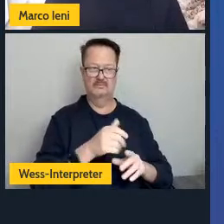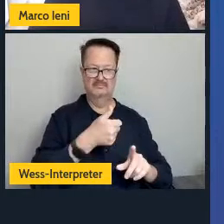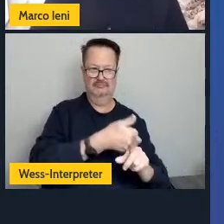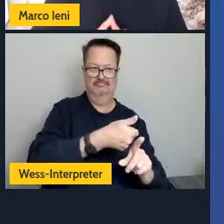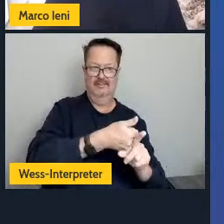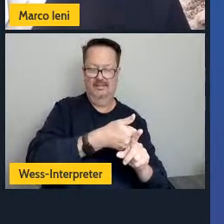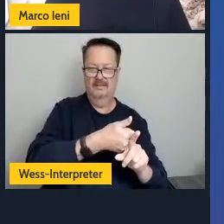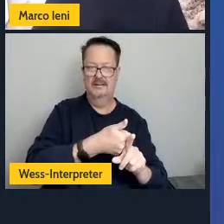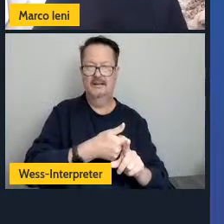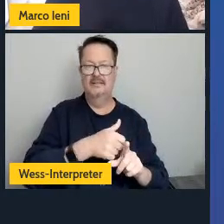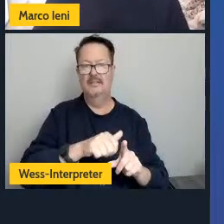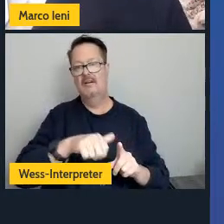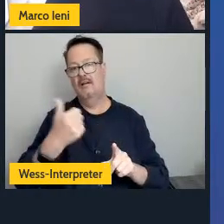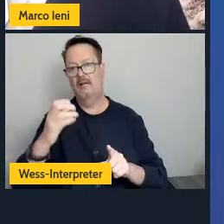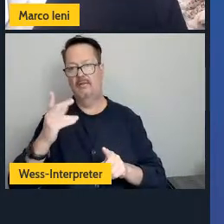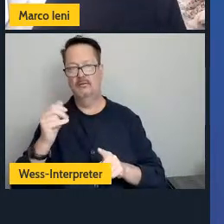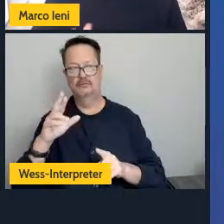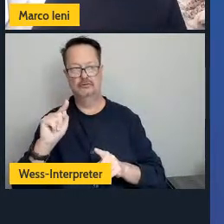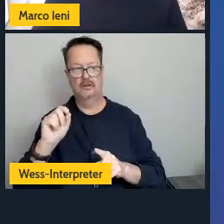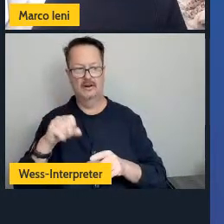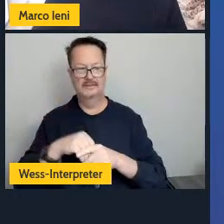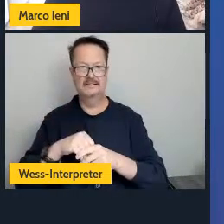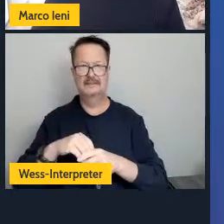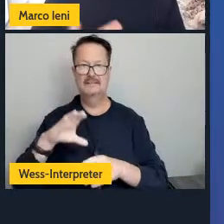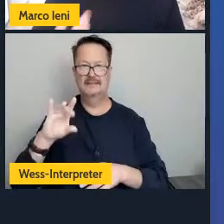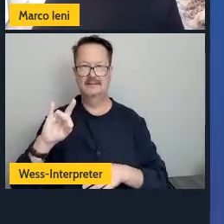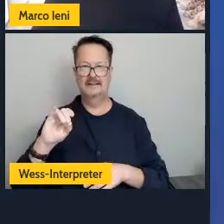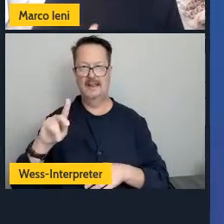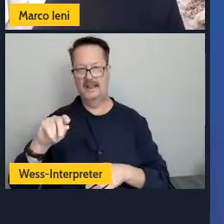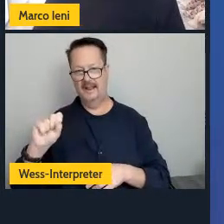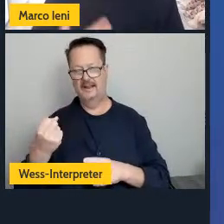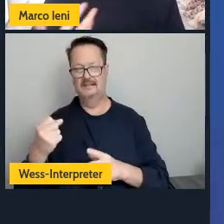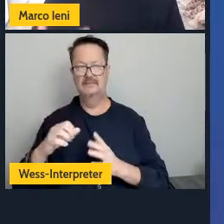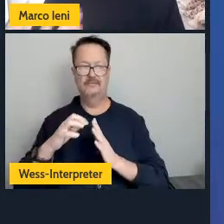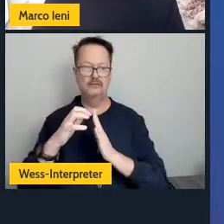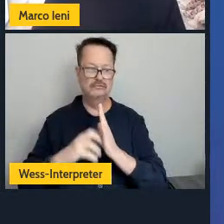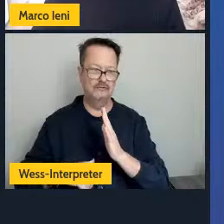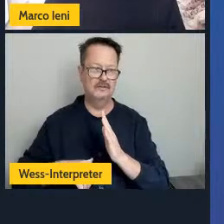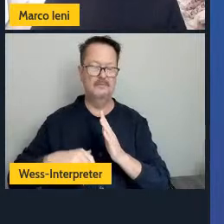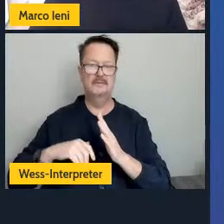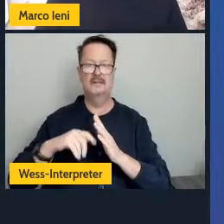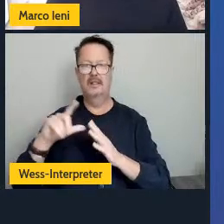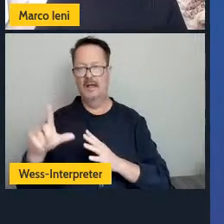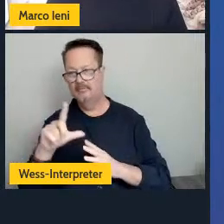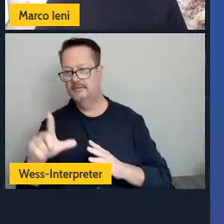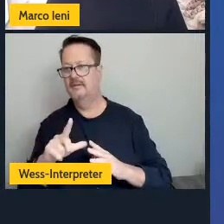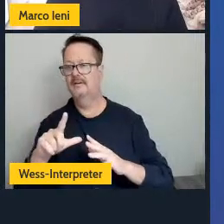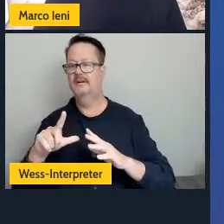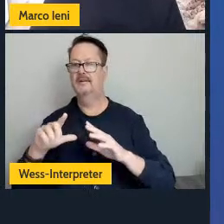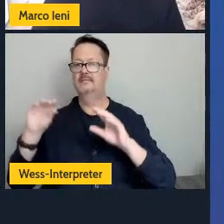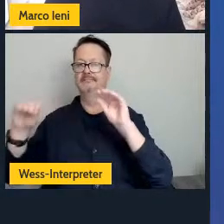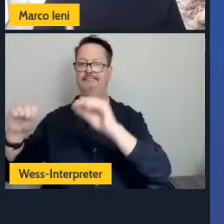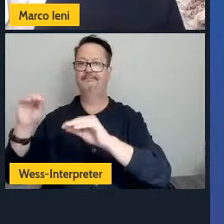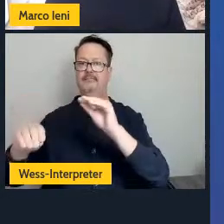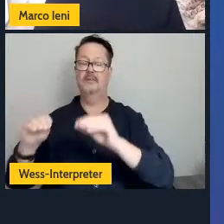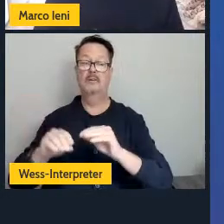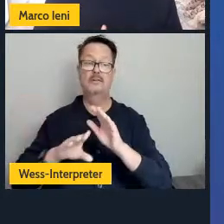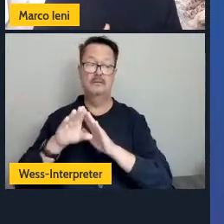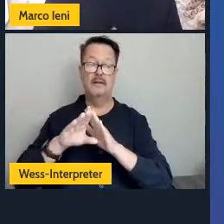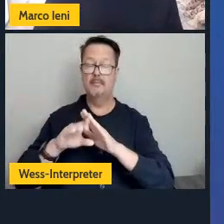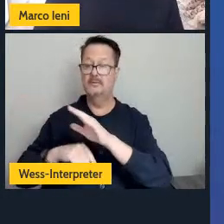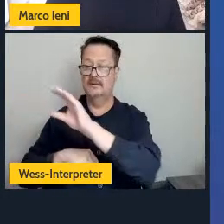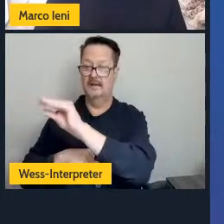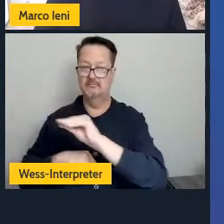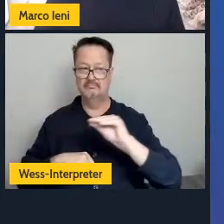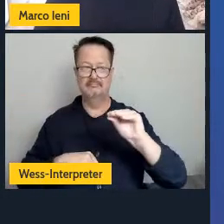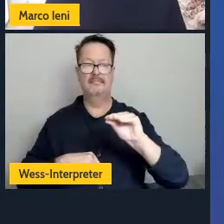end, charts in CDKs are just TypeScript libraries, Python libraries. So developers are free to build on top of